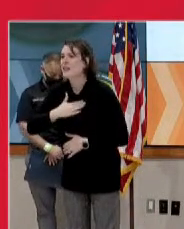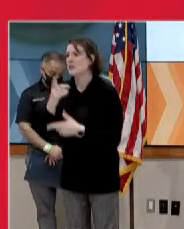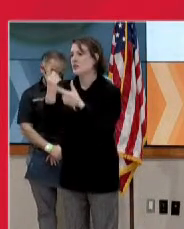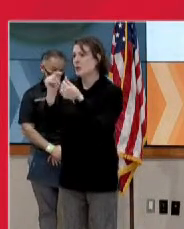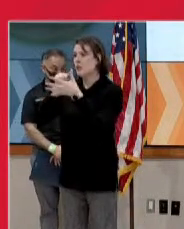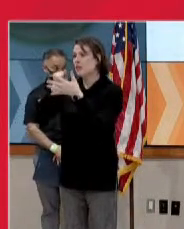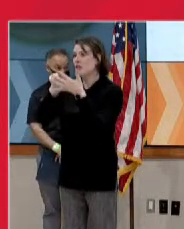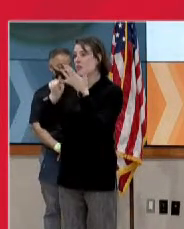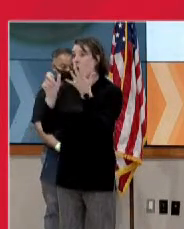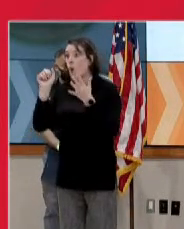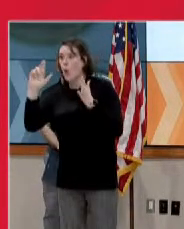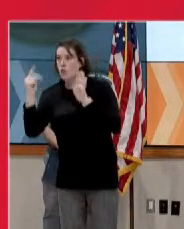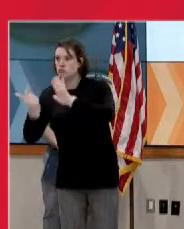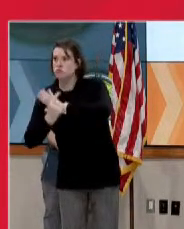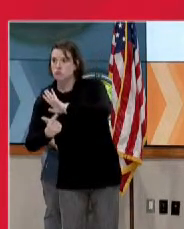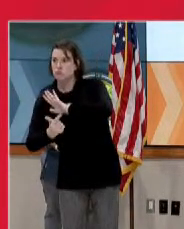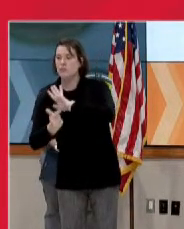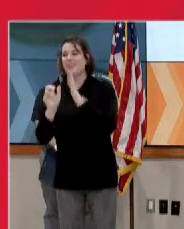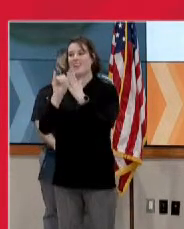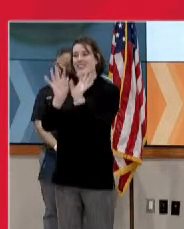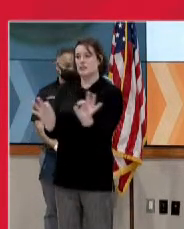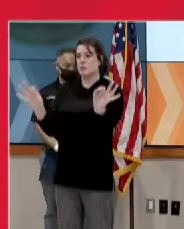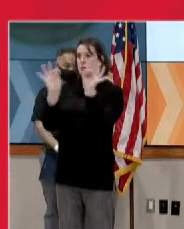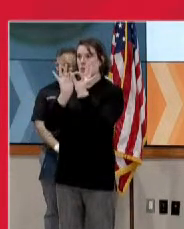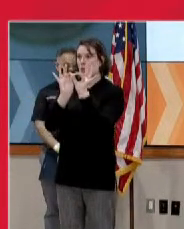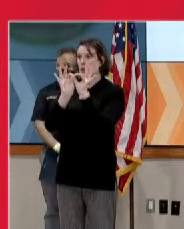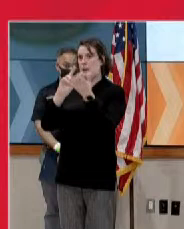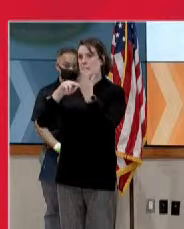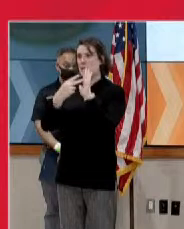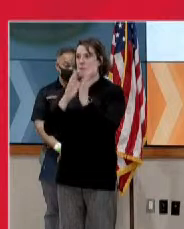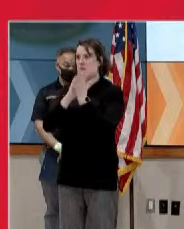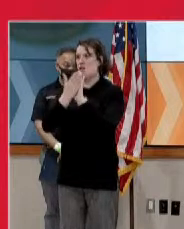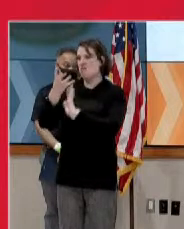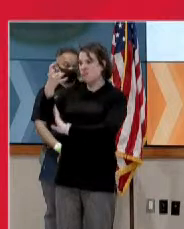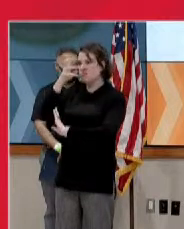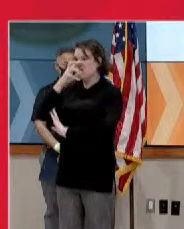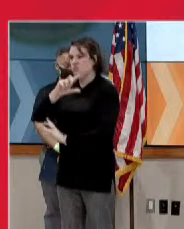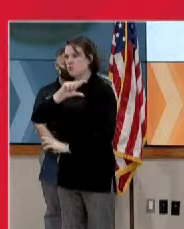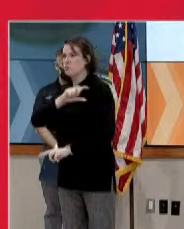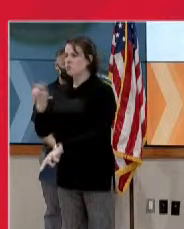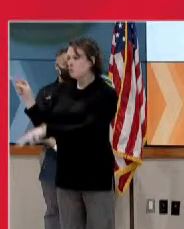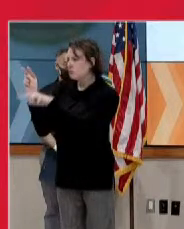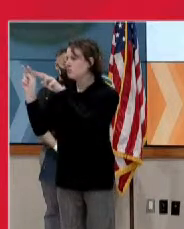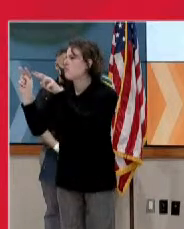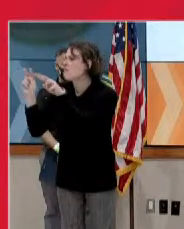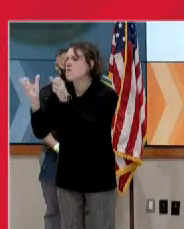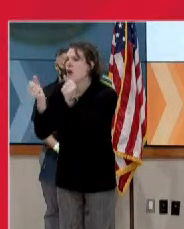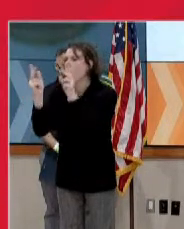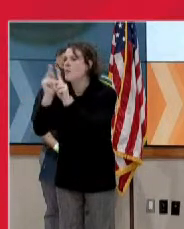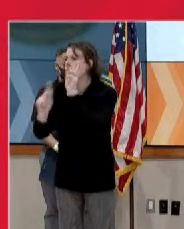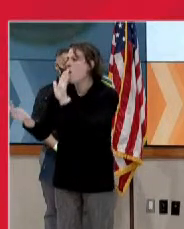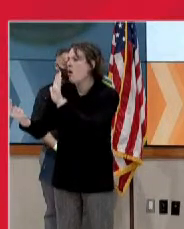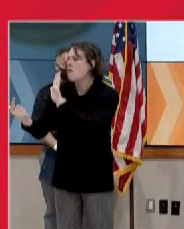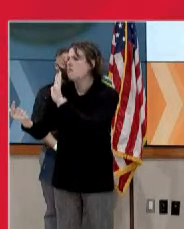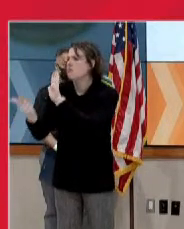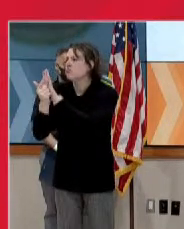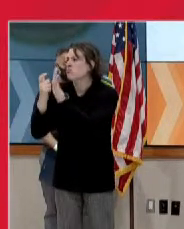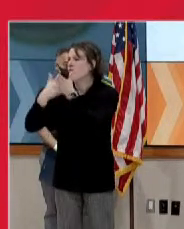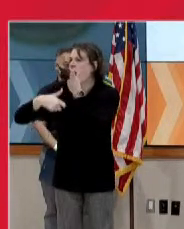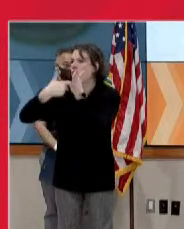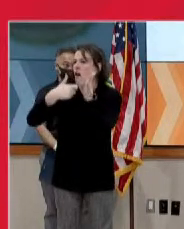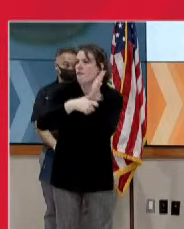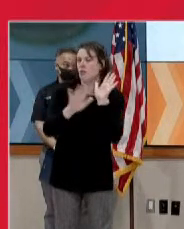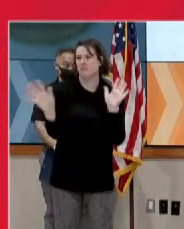or else. That's what's important, but it's not about being a police state and proactively seeing how many fines we can collect. We